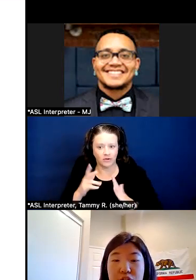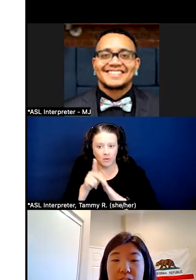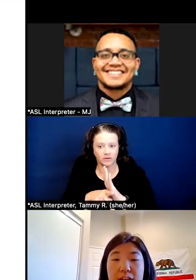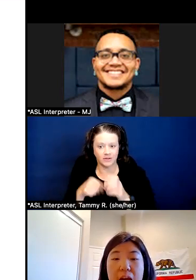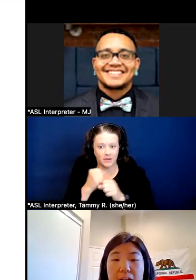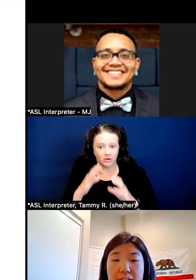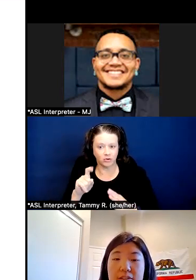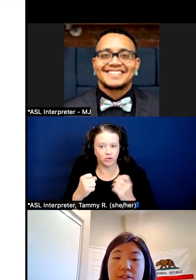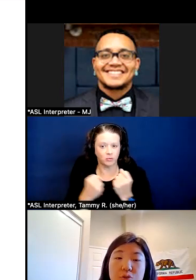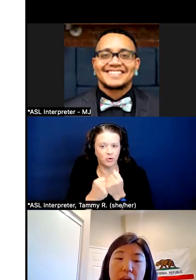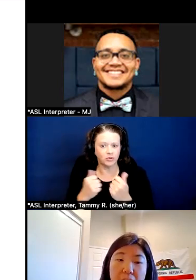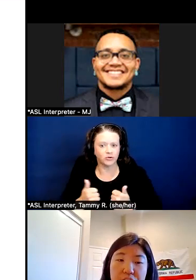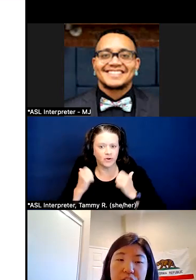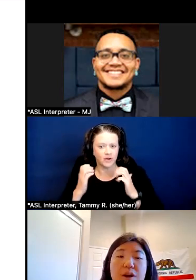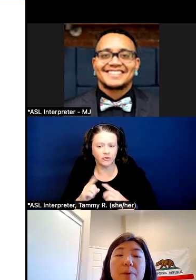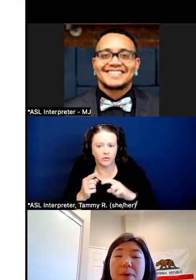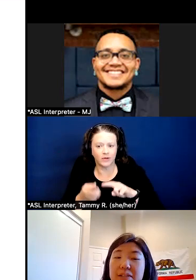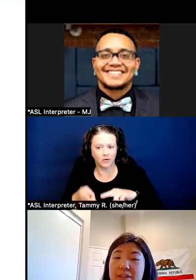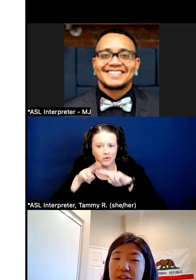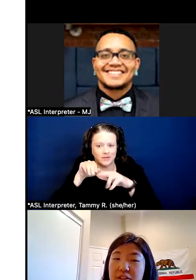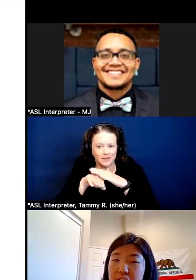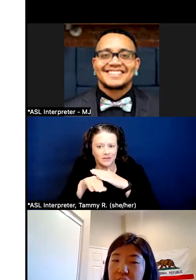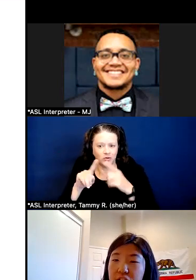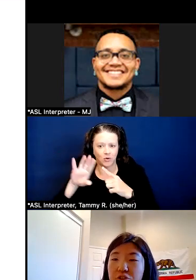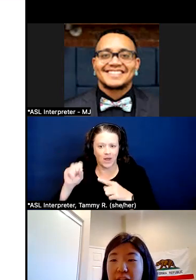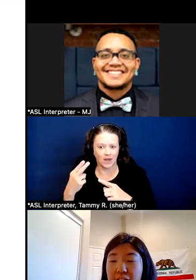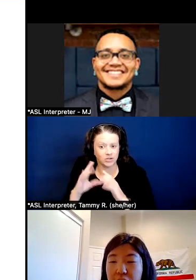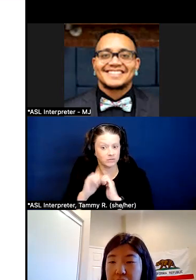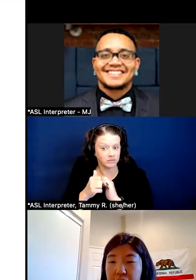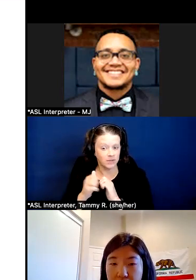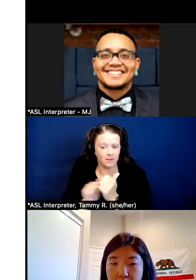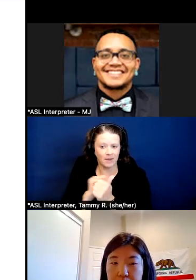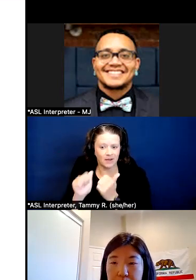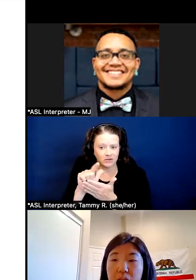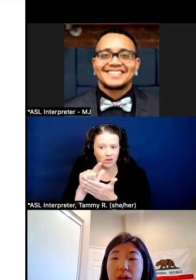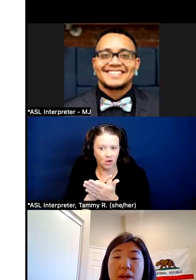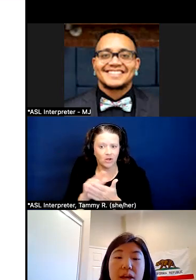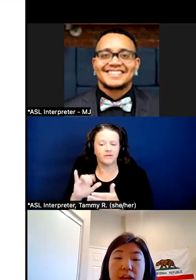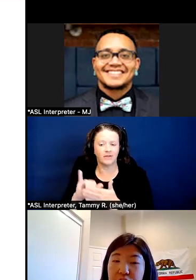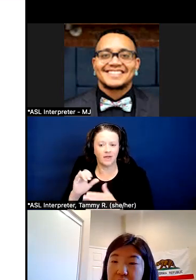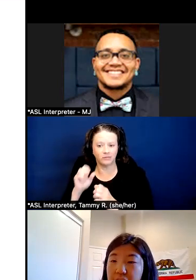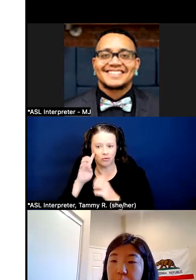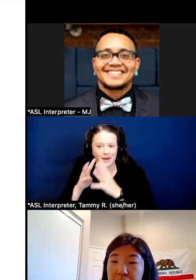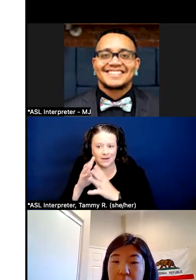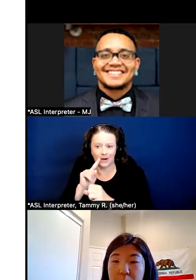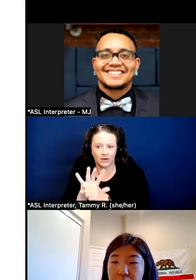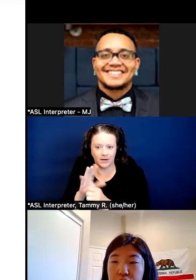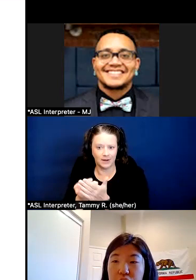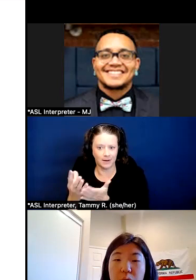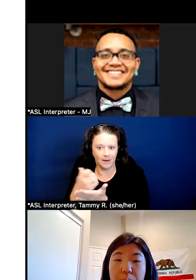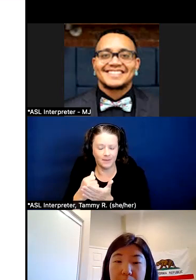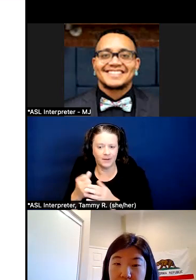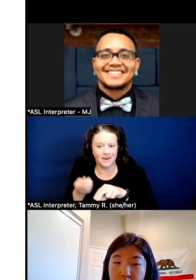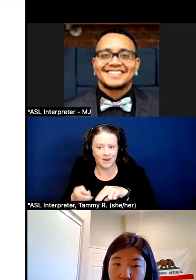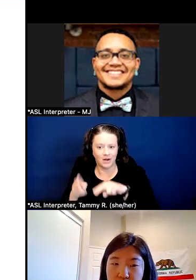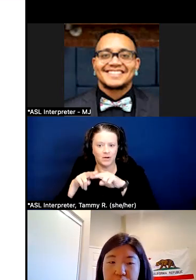in increasing access to cash by passing legislation creating guaranteed income, increasing the minimum wage